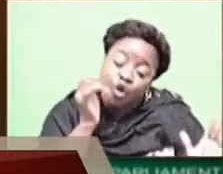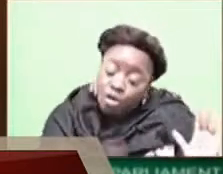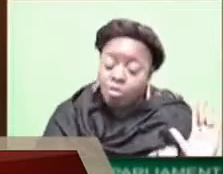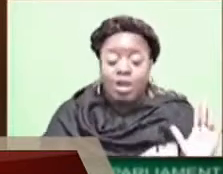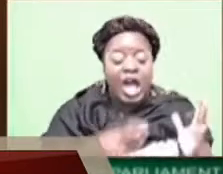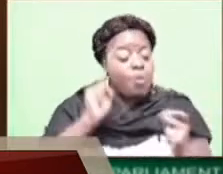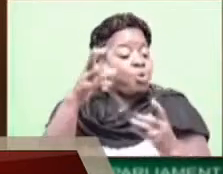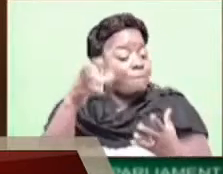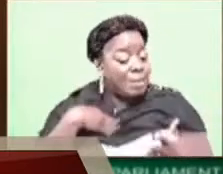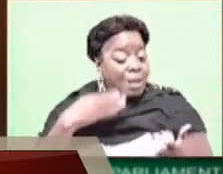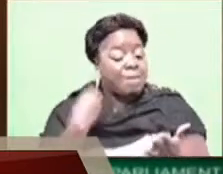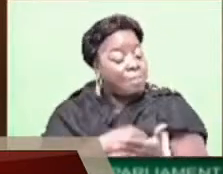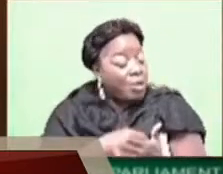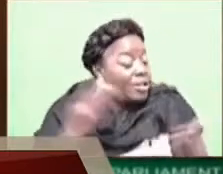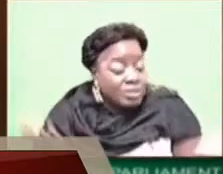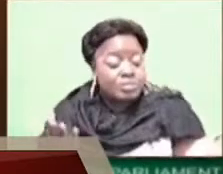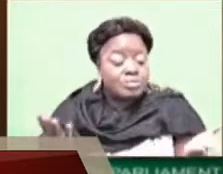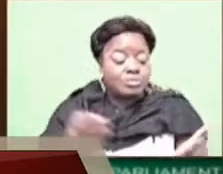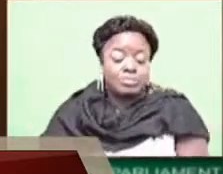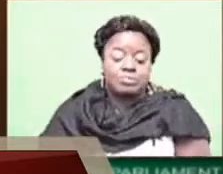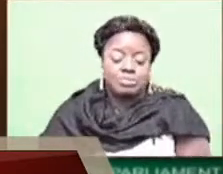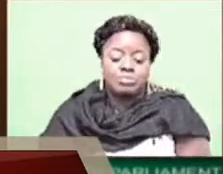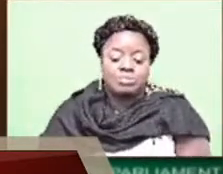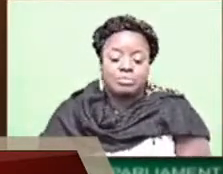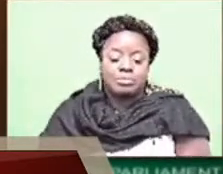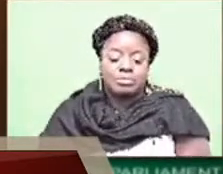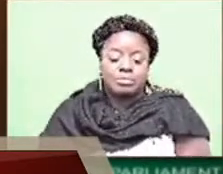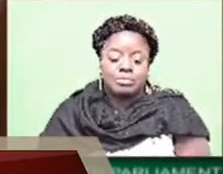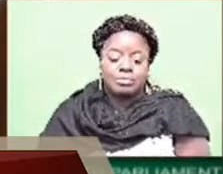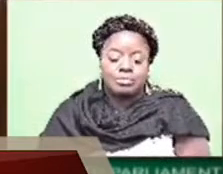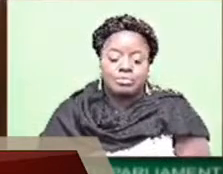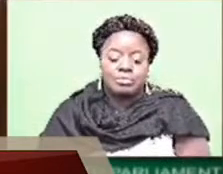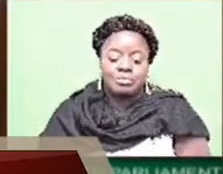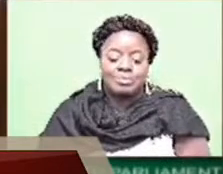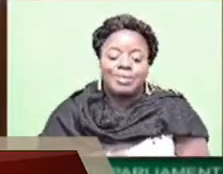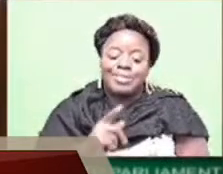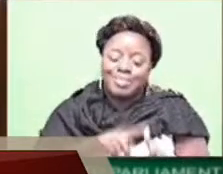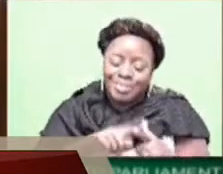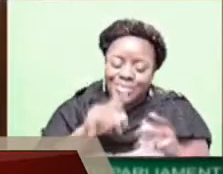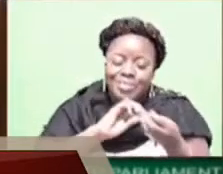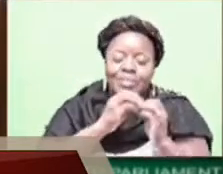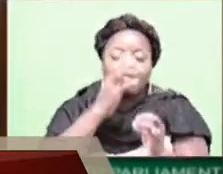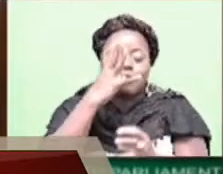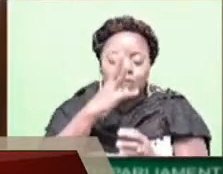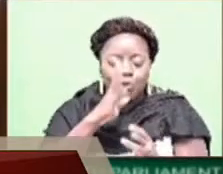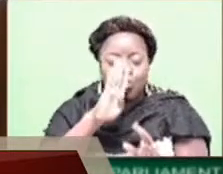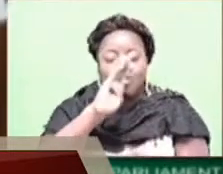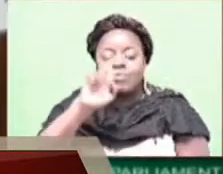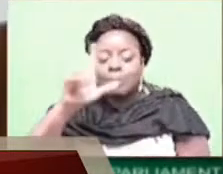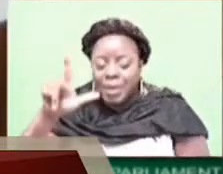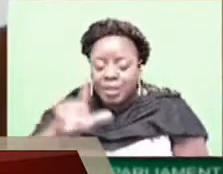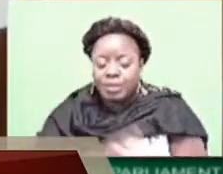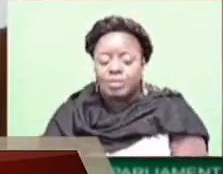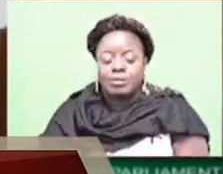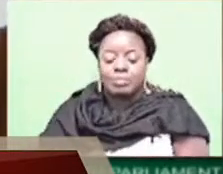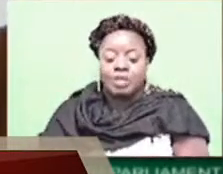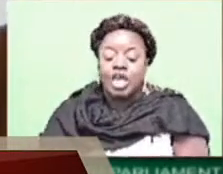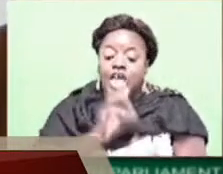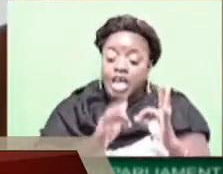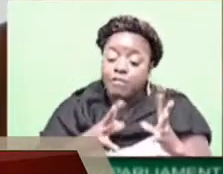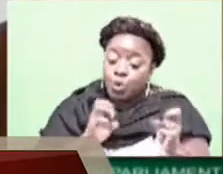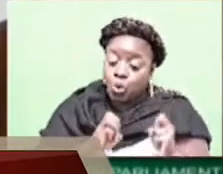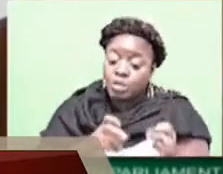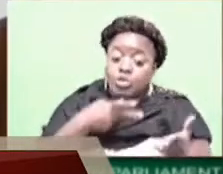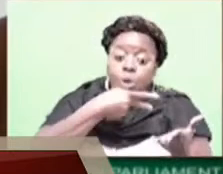denied yourself the right of appeal. And that, Madam Speaker, can be found in Clause 4 of the bill, where you still have the ability,